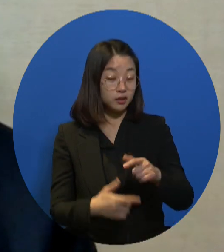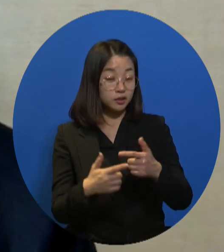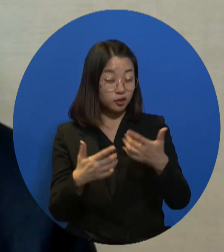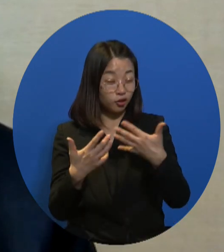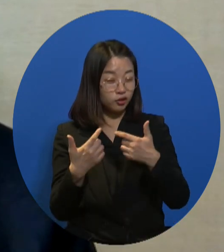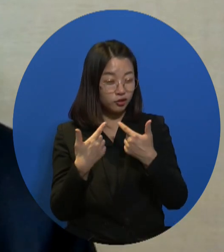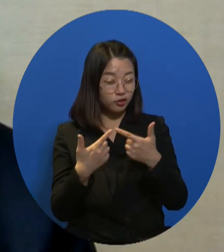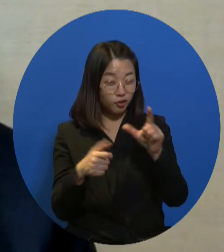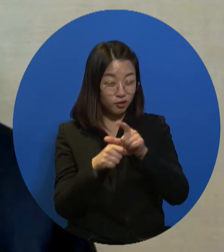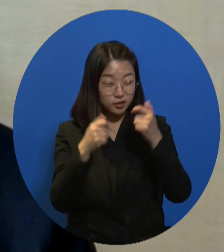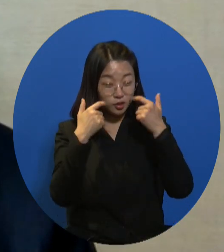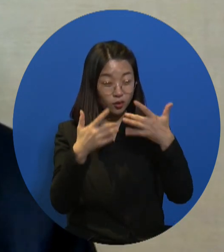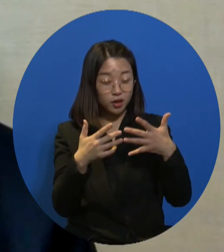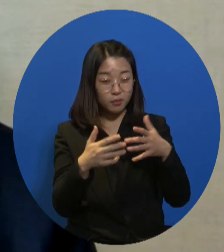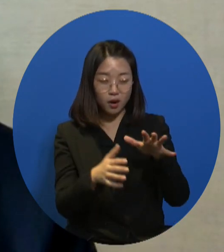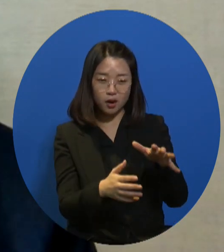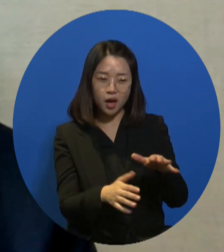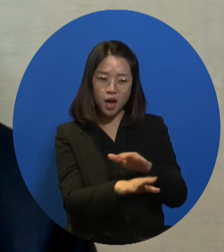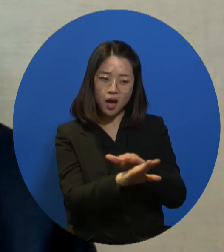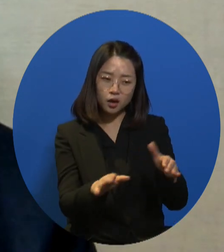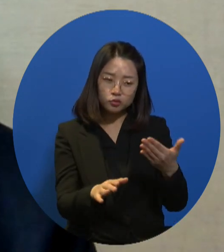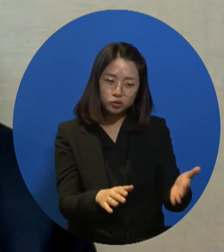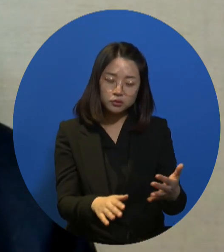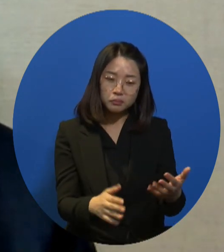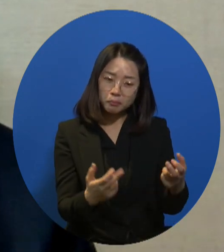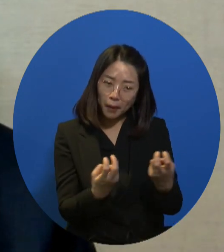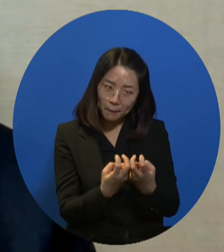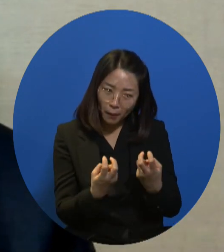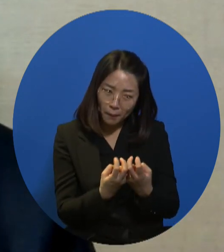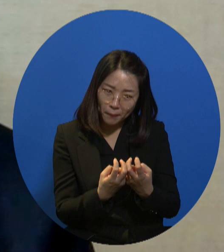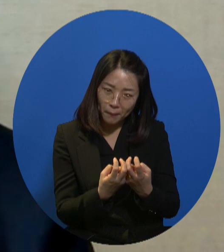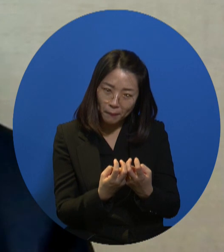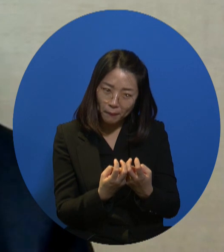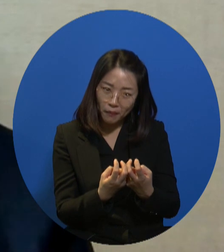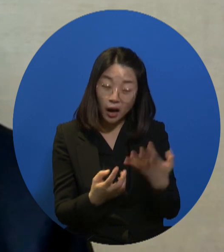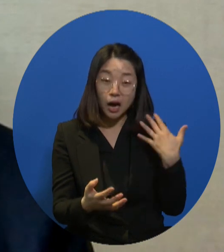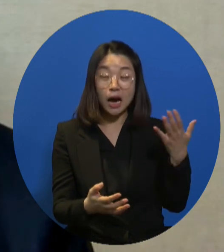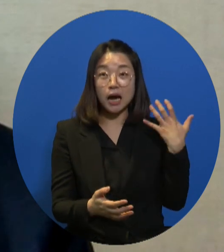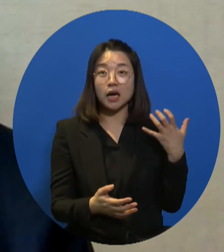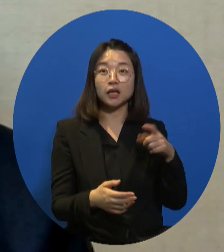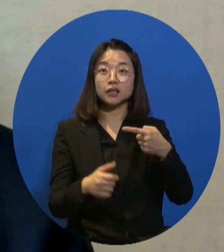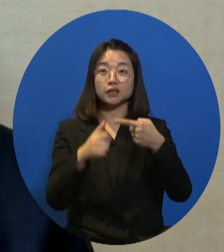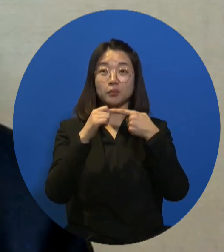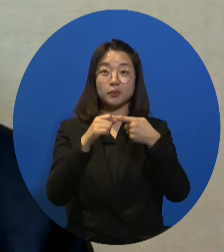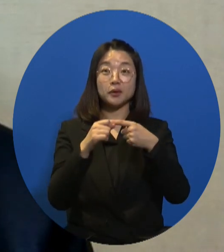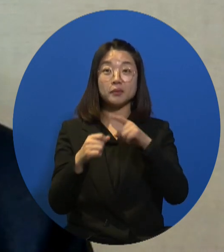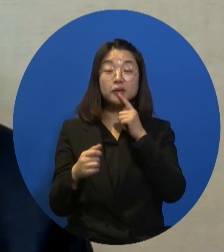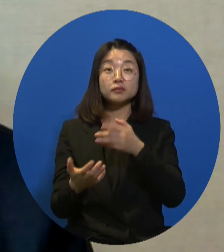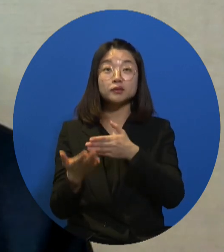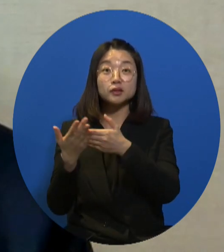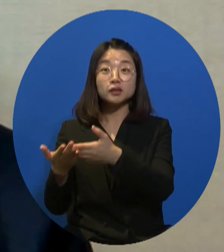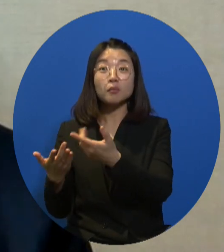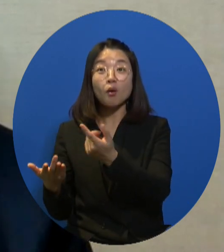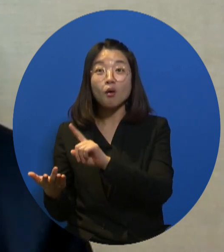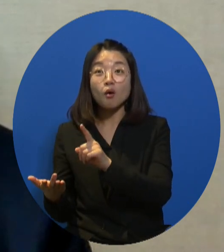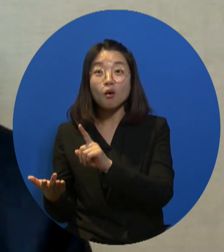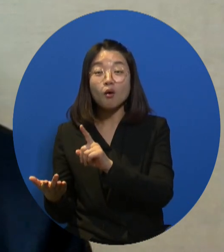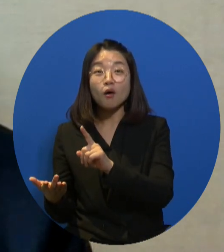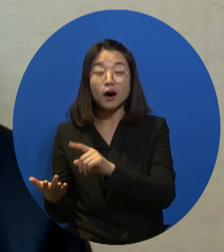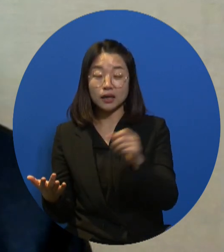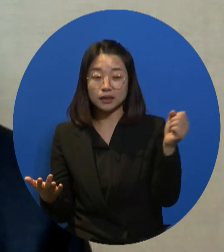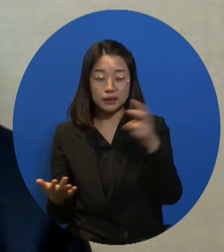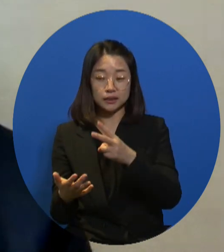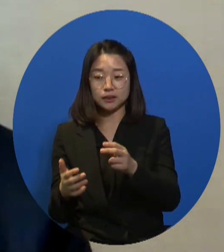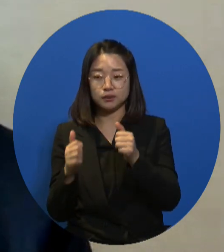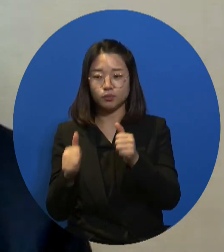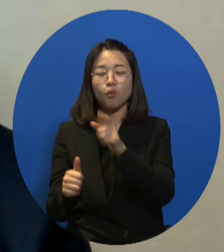some might call for a more specific and more explicit remedy mechanism to go in tandem with this. For